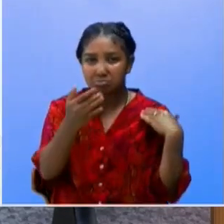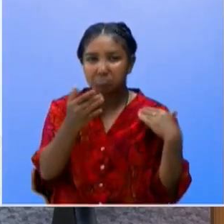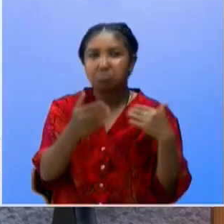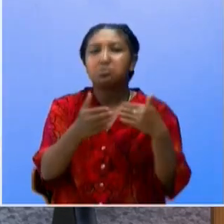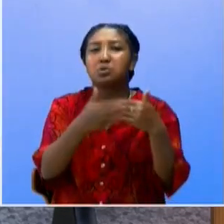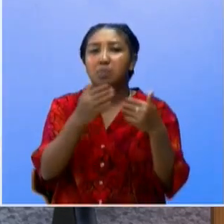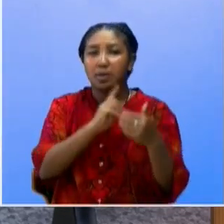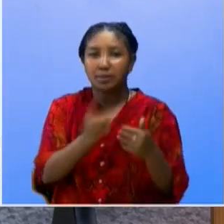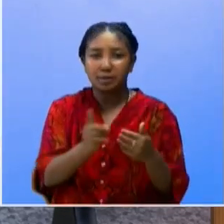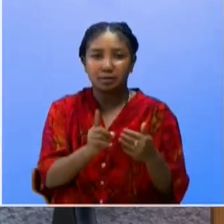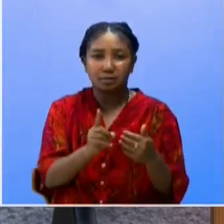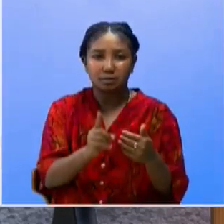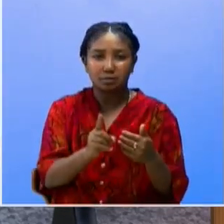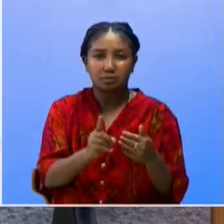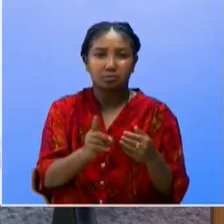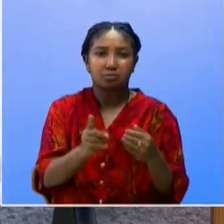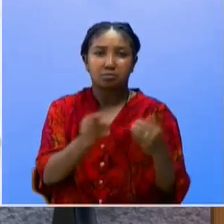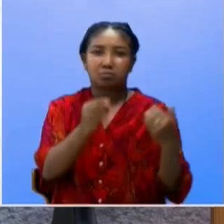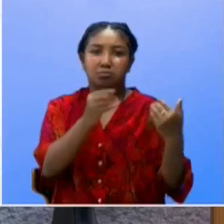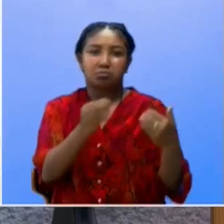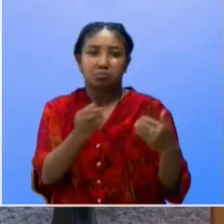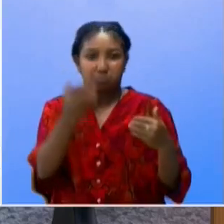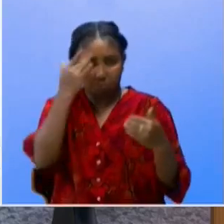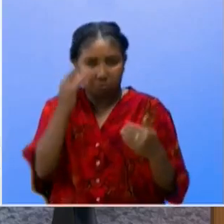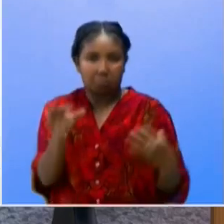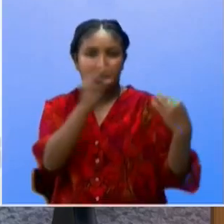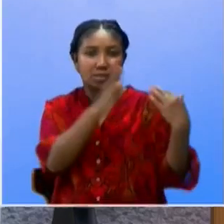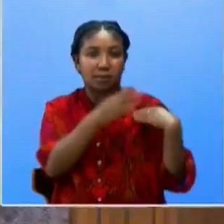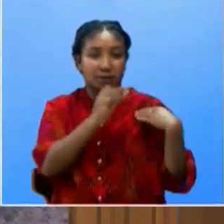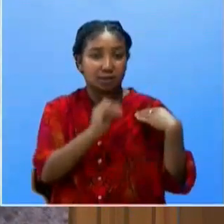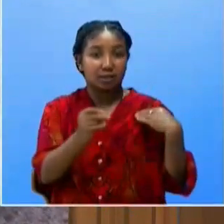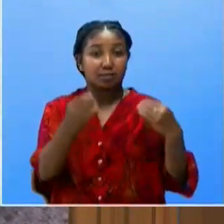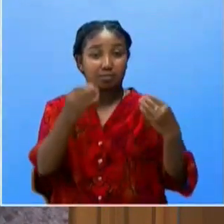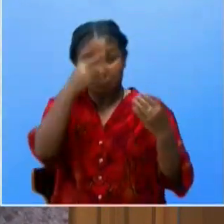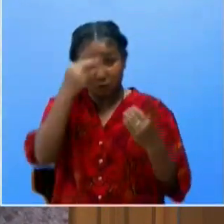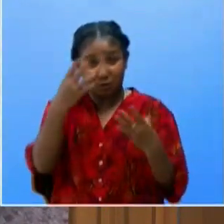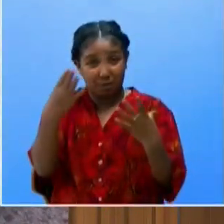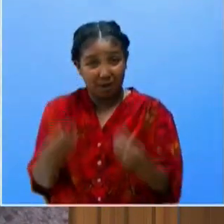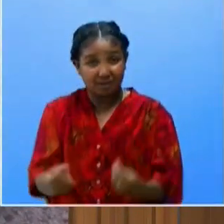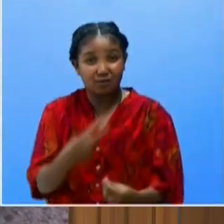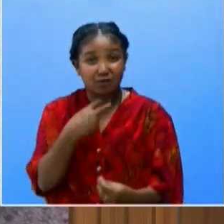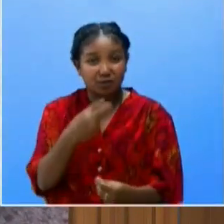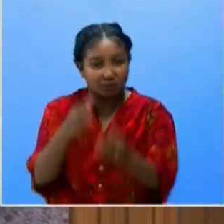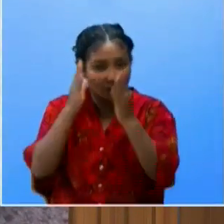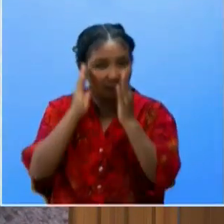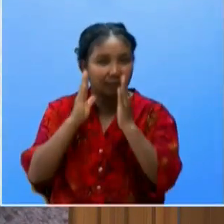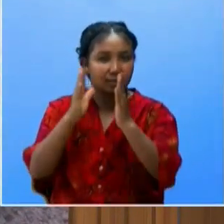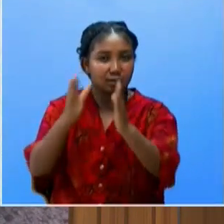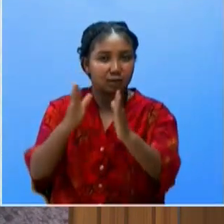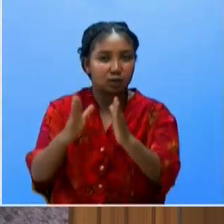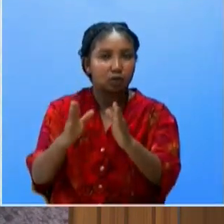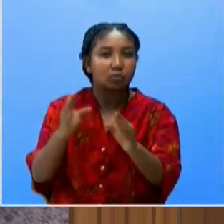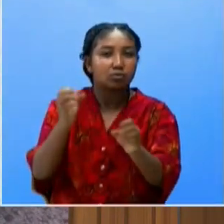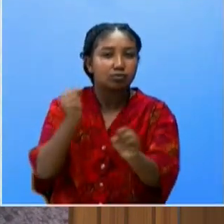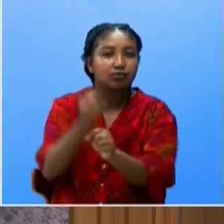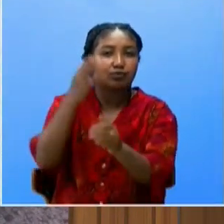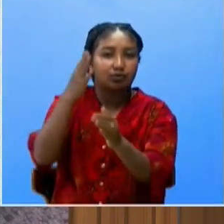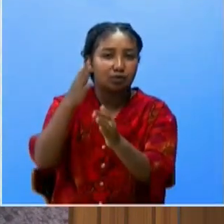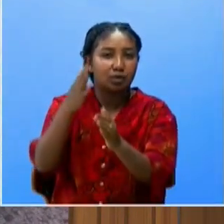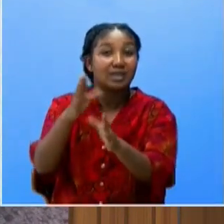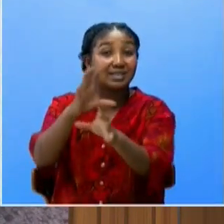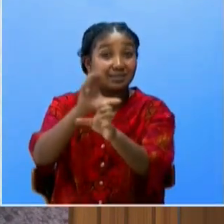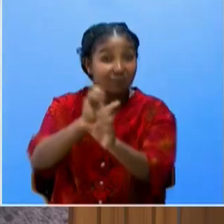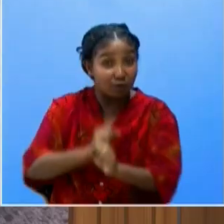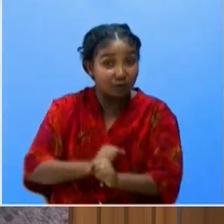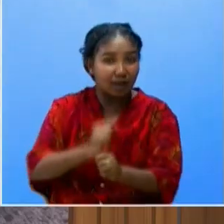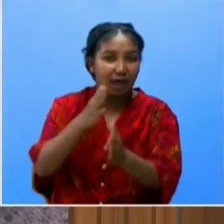place of what? Subject. Because in passive voice, our attention is on doer of the action. Receiver of